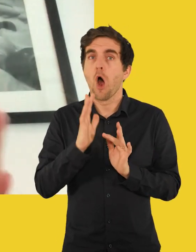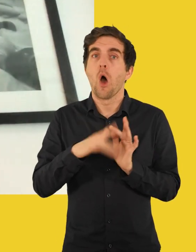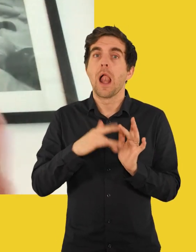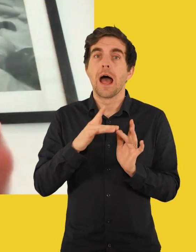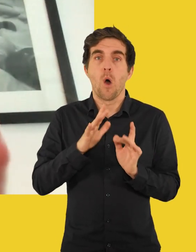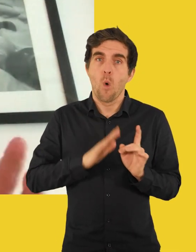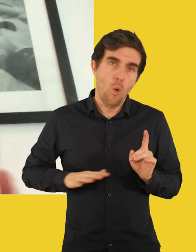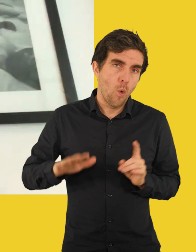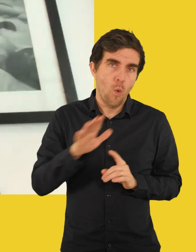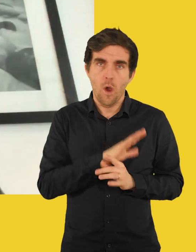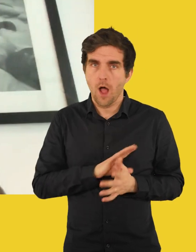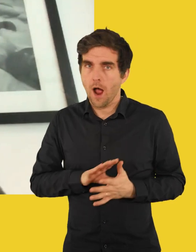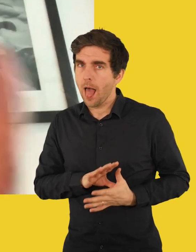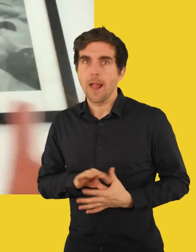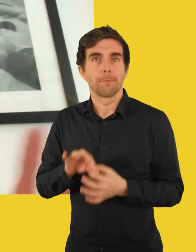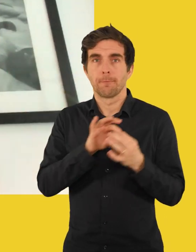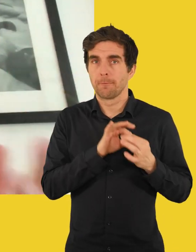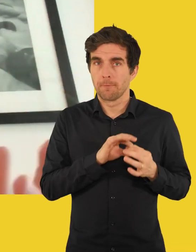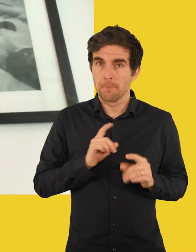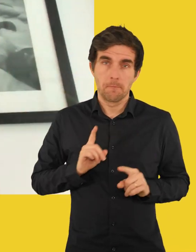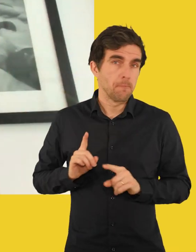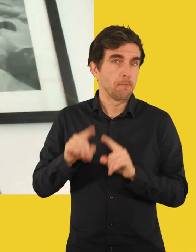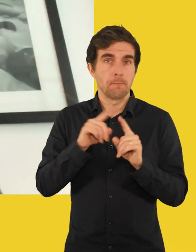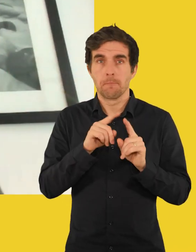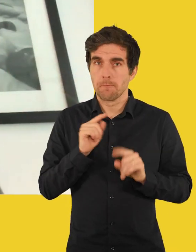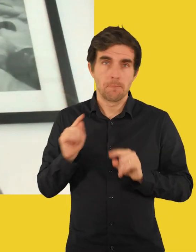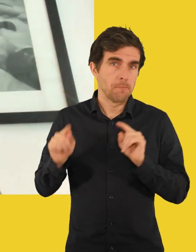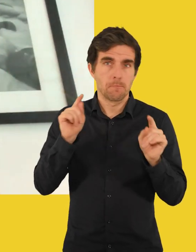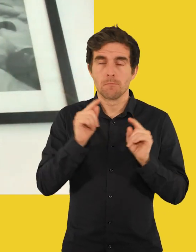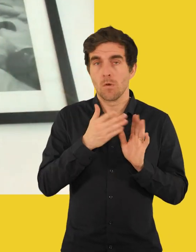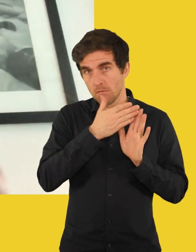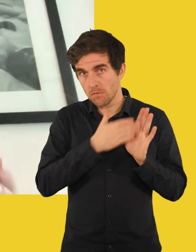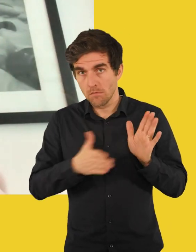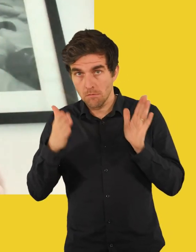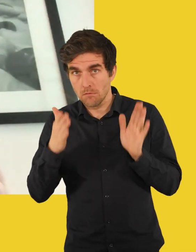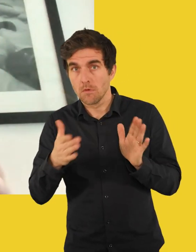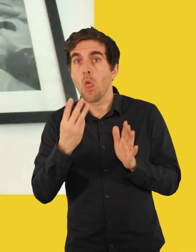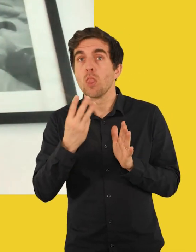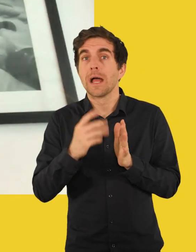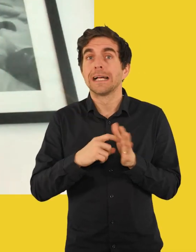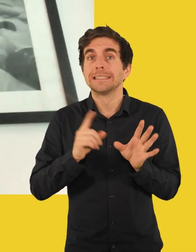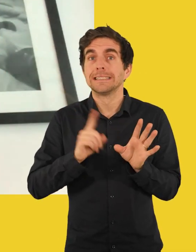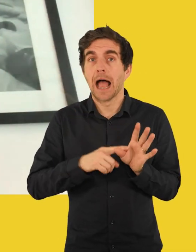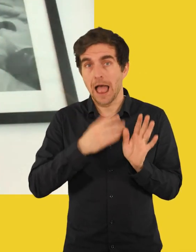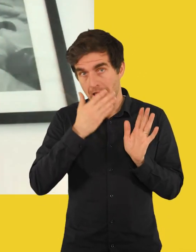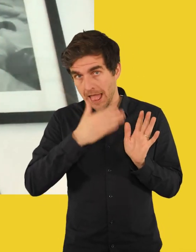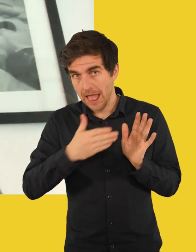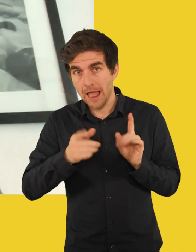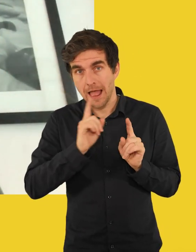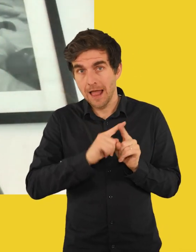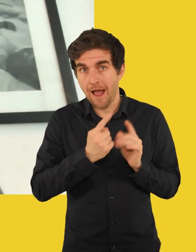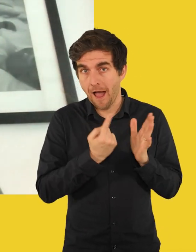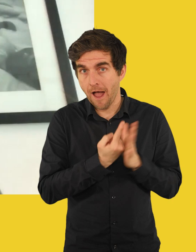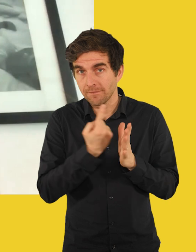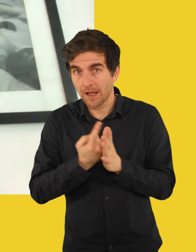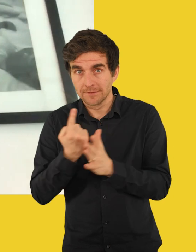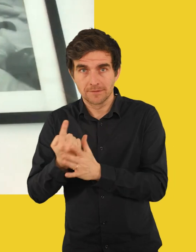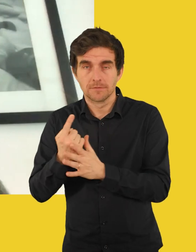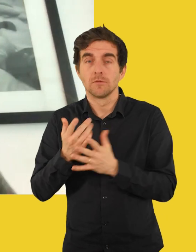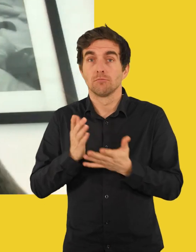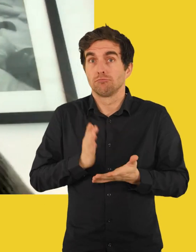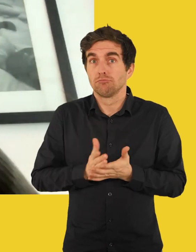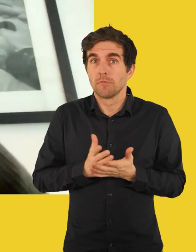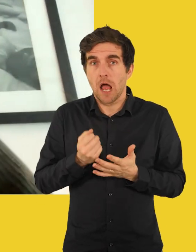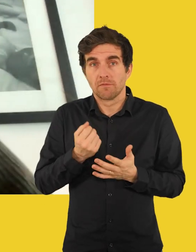a day today online where we can connect with each other, and 3 days of local events. And actually there are a